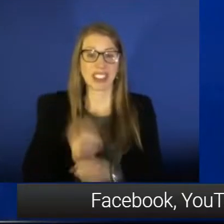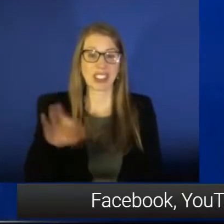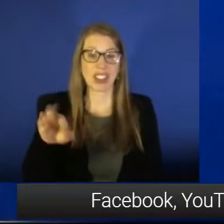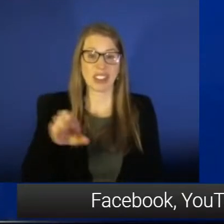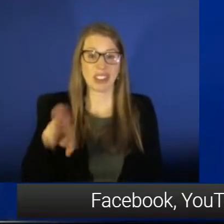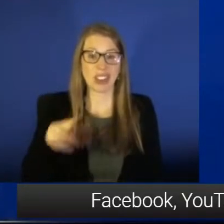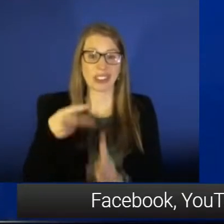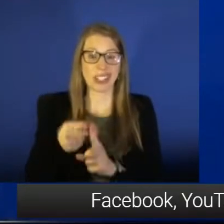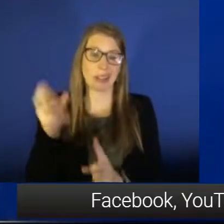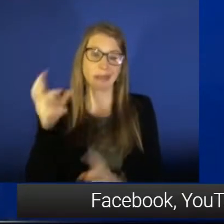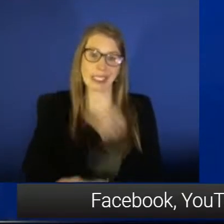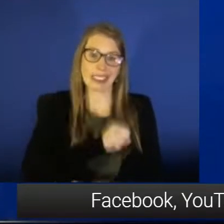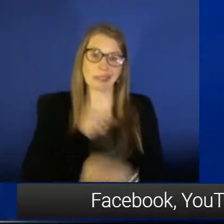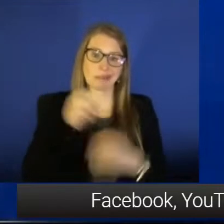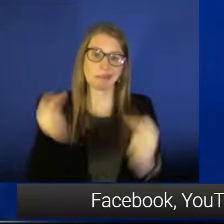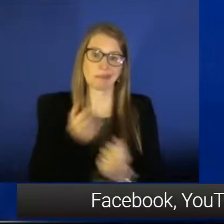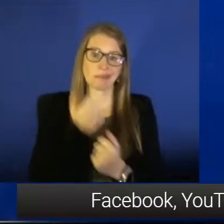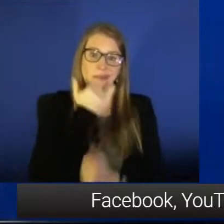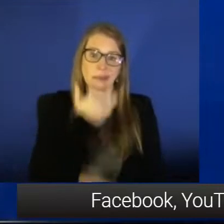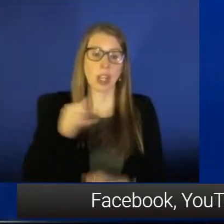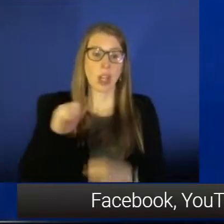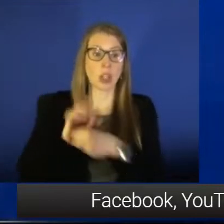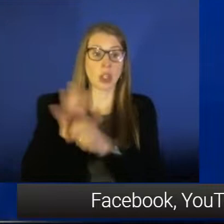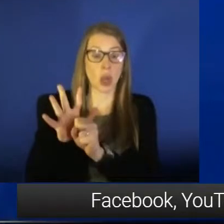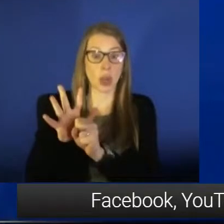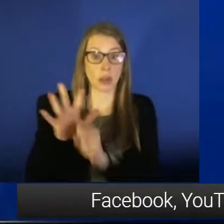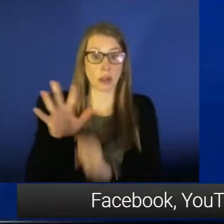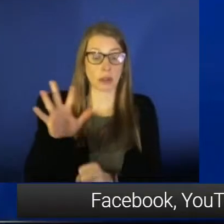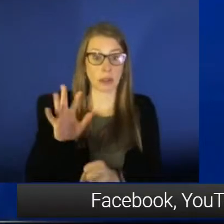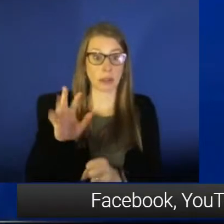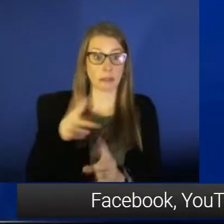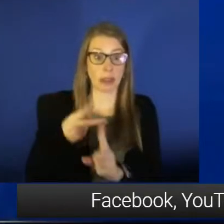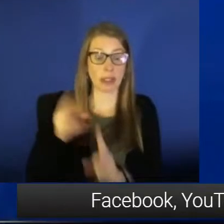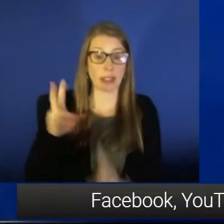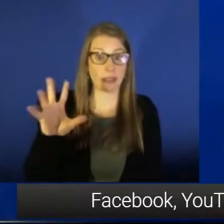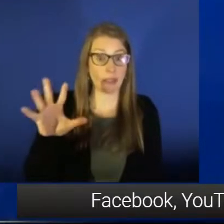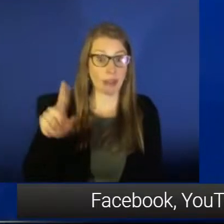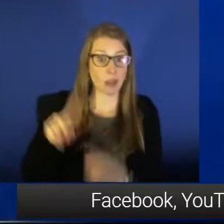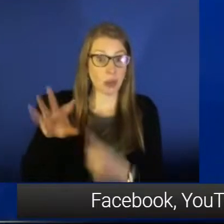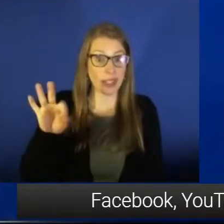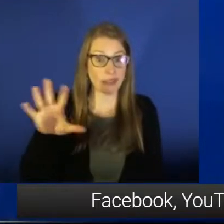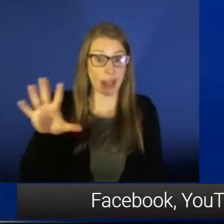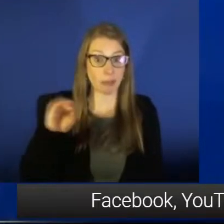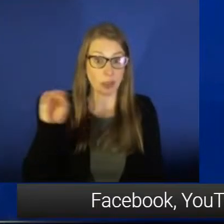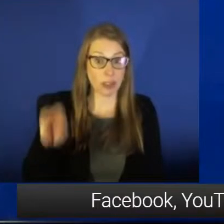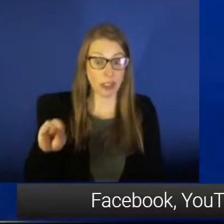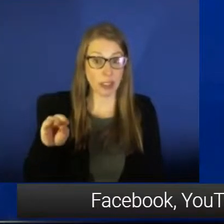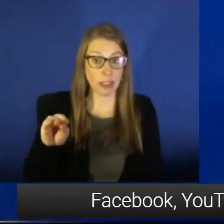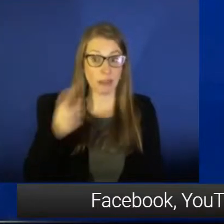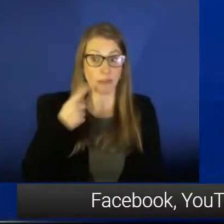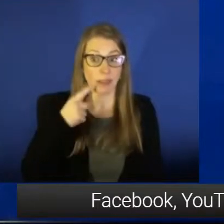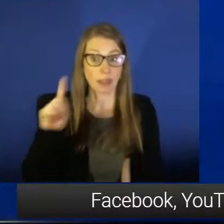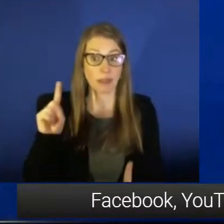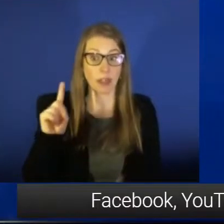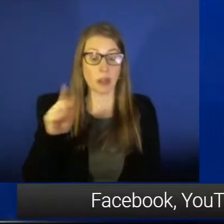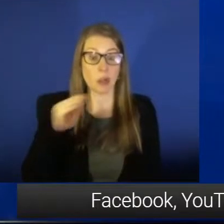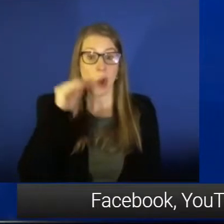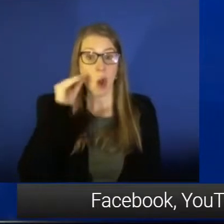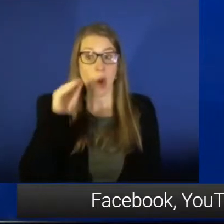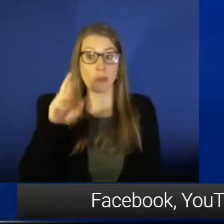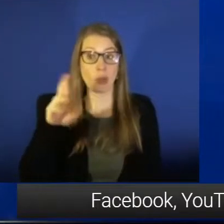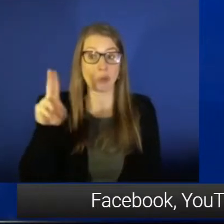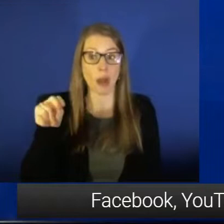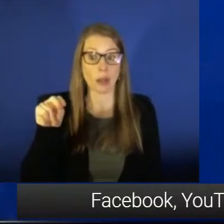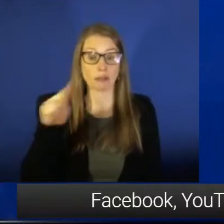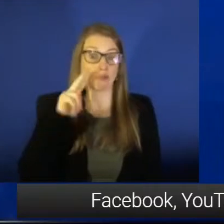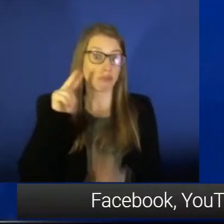this year. Just to point out, the COVID vaccines are still 75 to 95% effective. Remember what a home run that is, people. We got to keep that in perspective because the